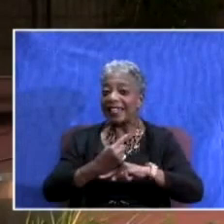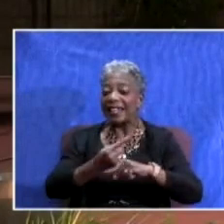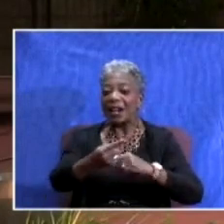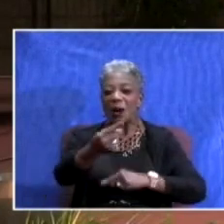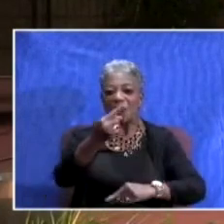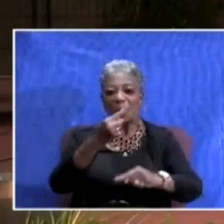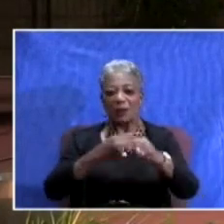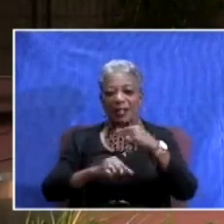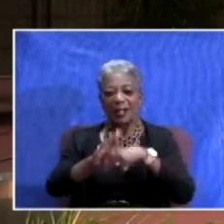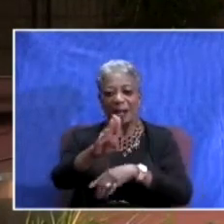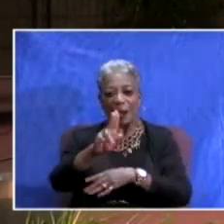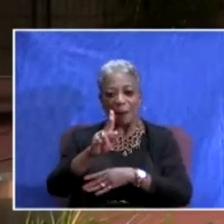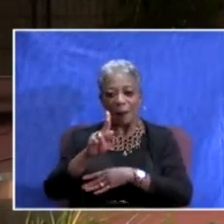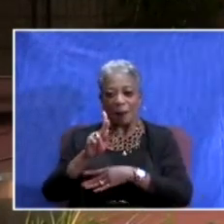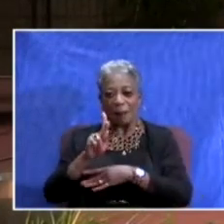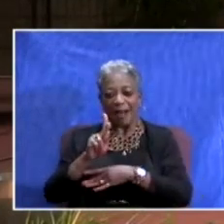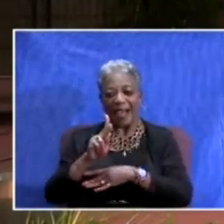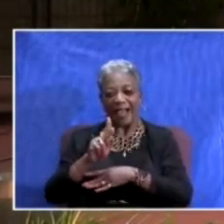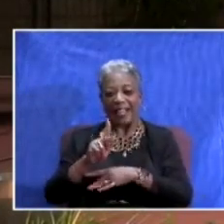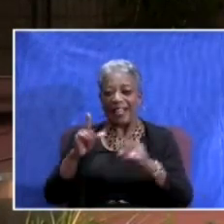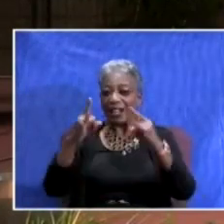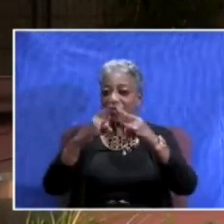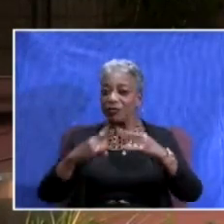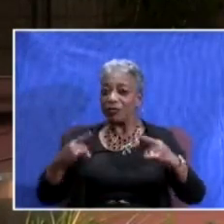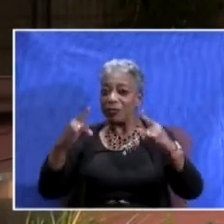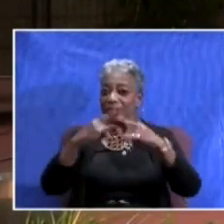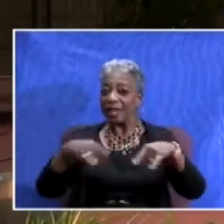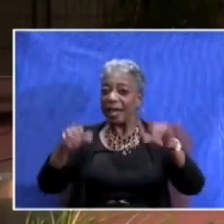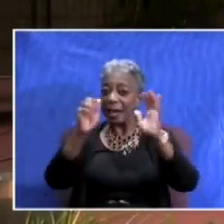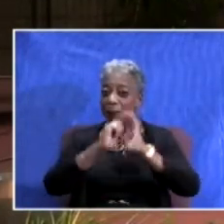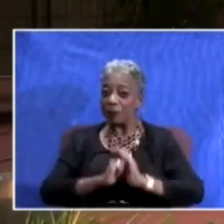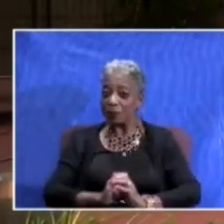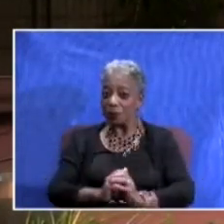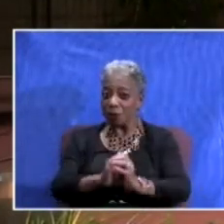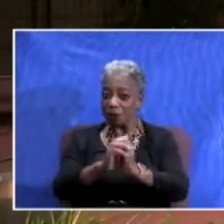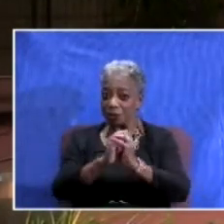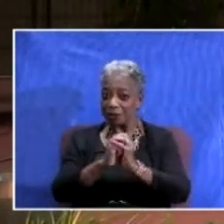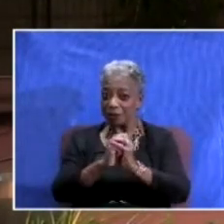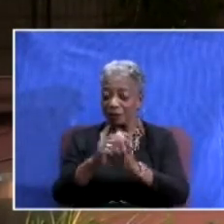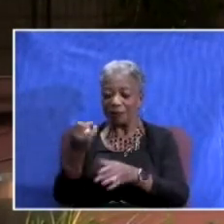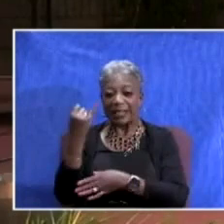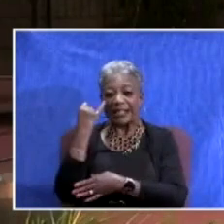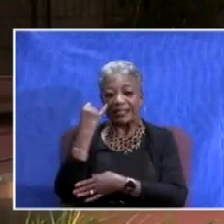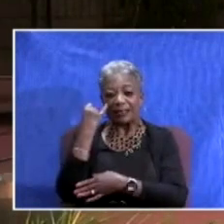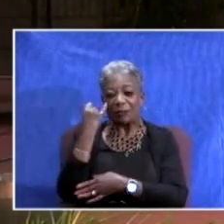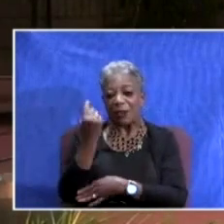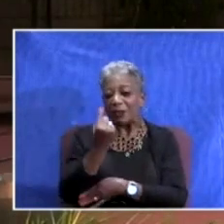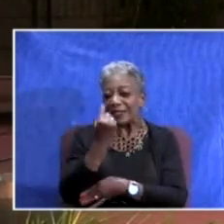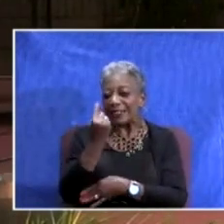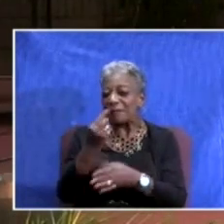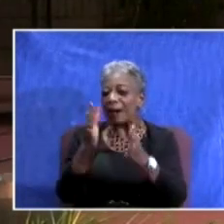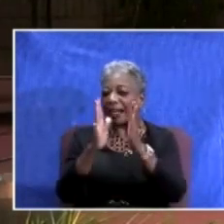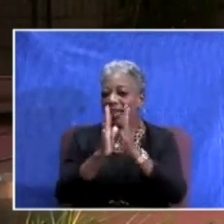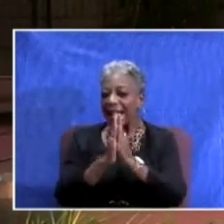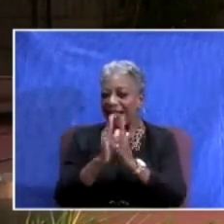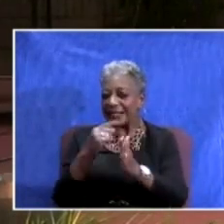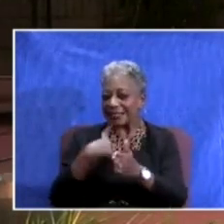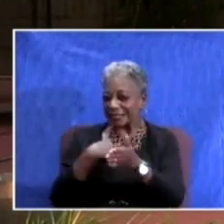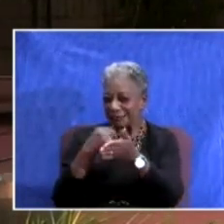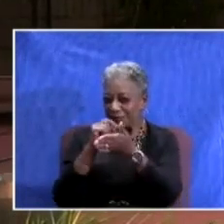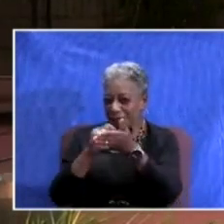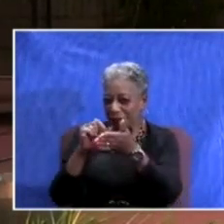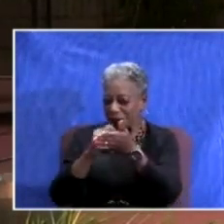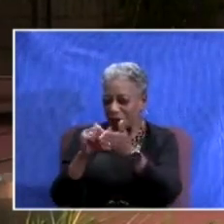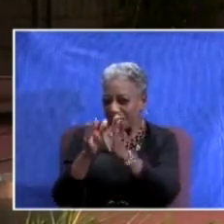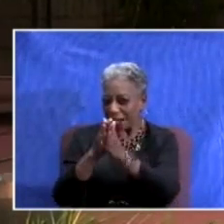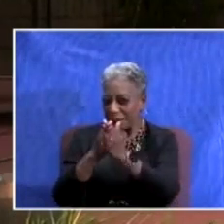worship. If someone were to ask me if I were to write a book about our experience, I already know what I would entitle the